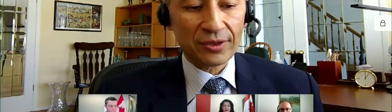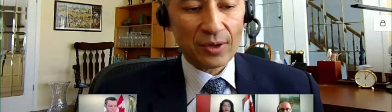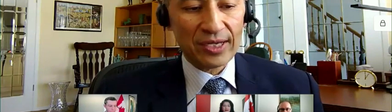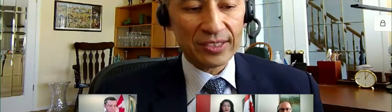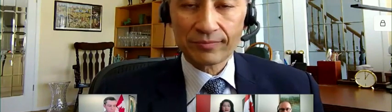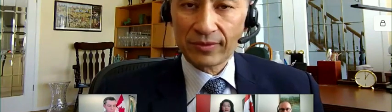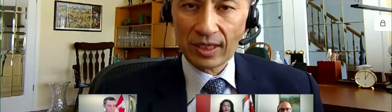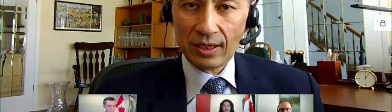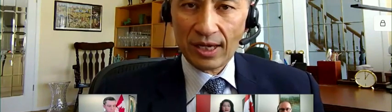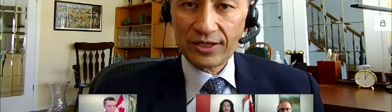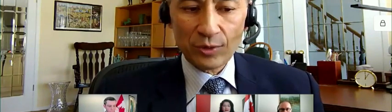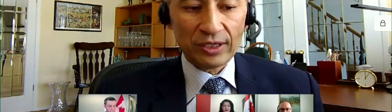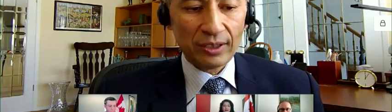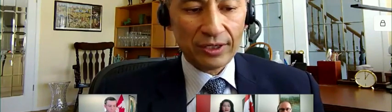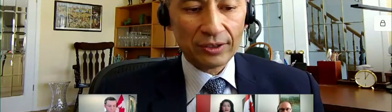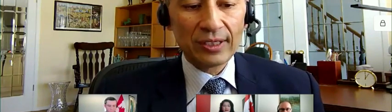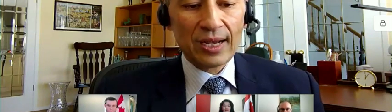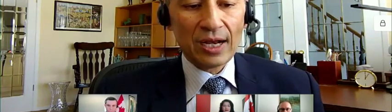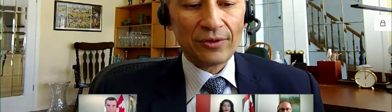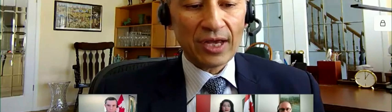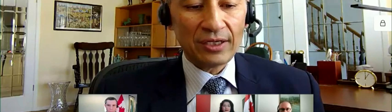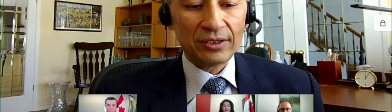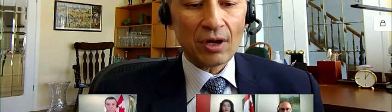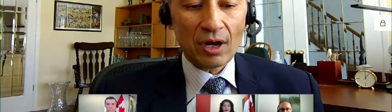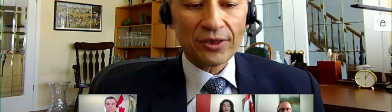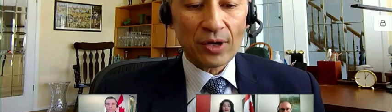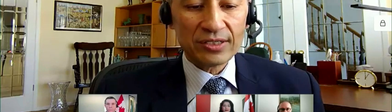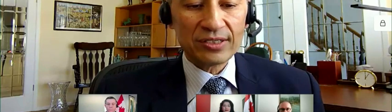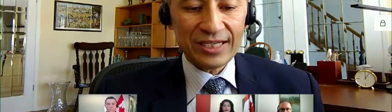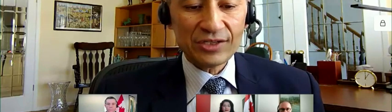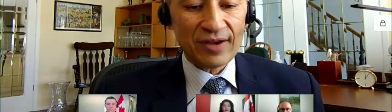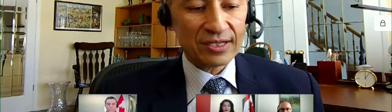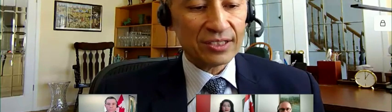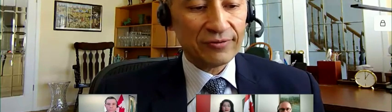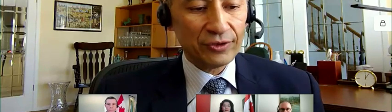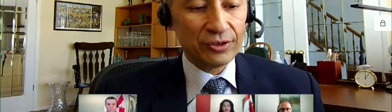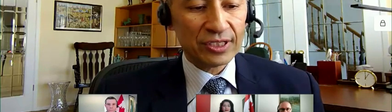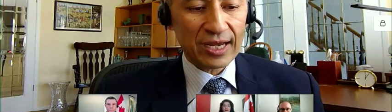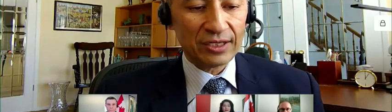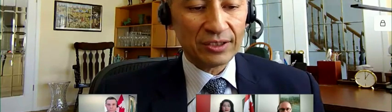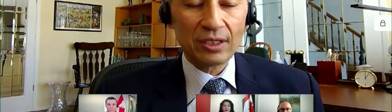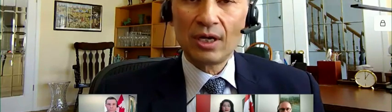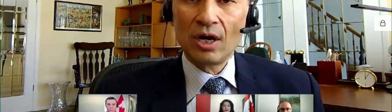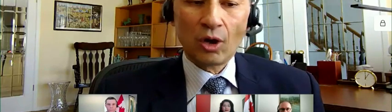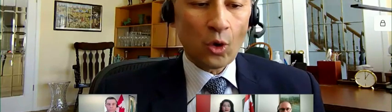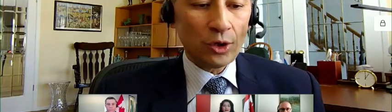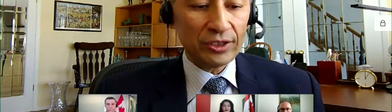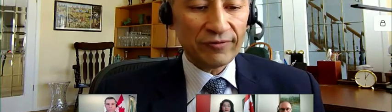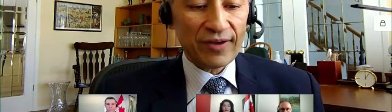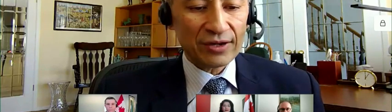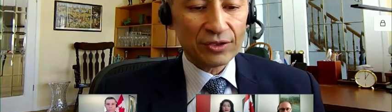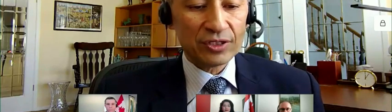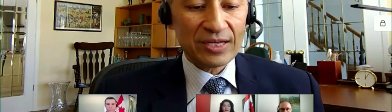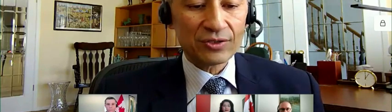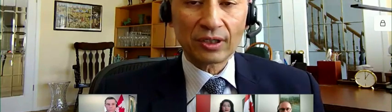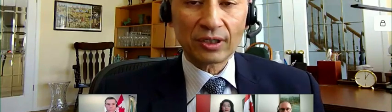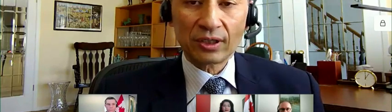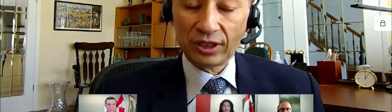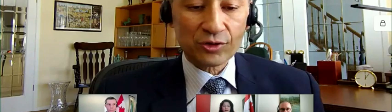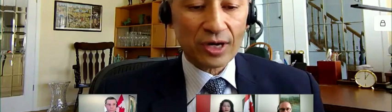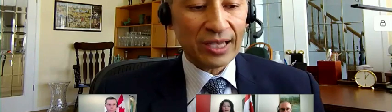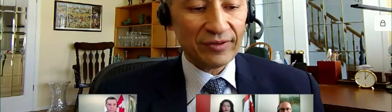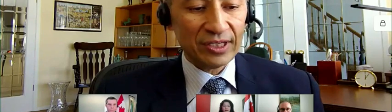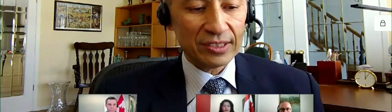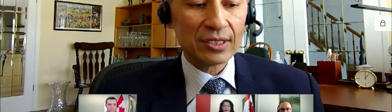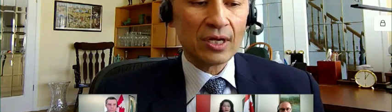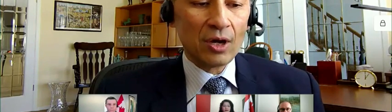has authorized. As the regulator, Health Canada authorizes each vaccine for use in Canada according to factors based on